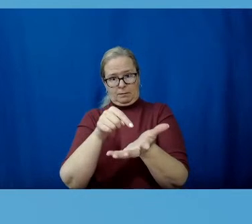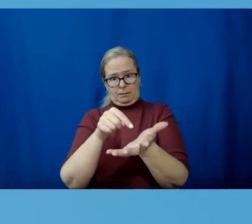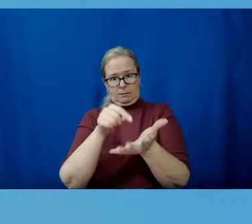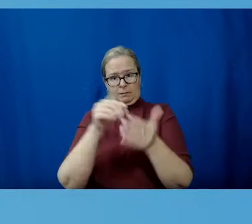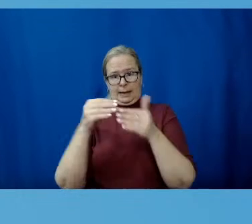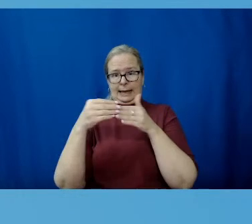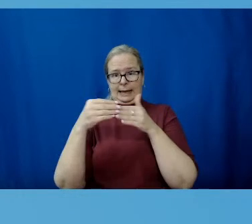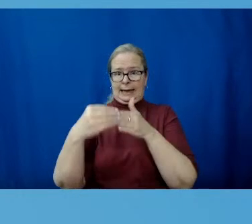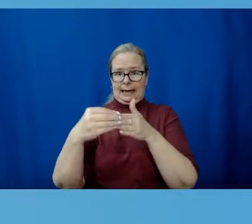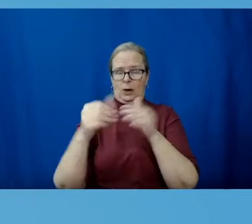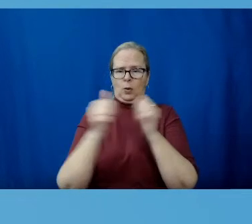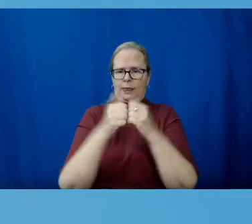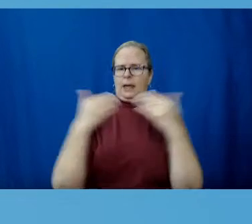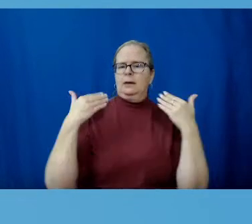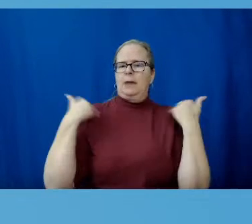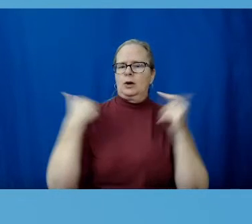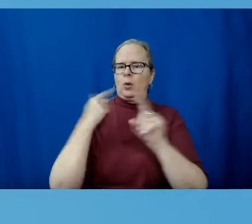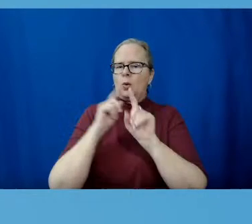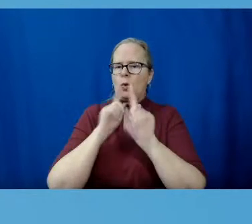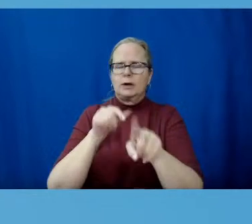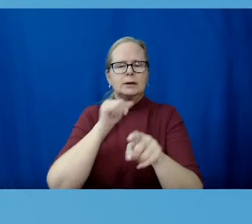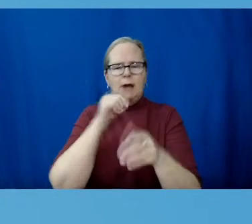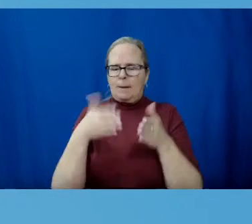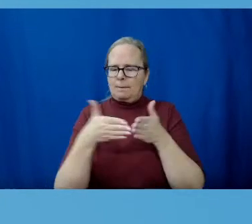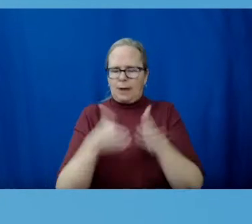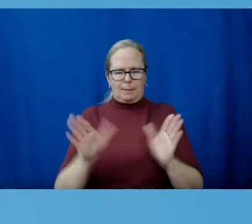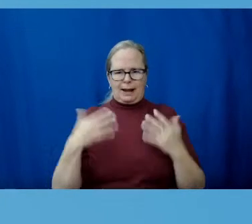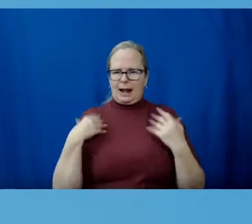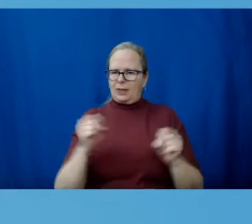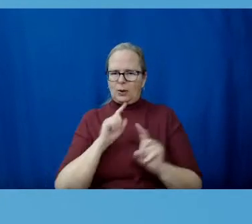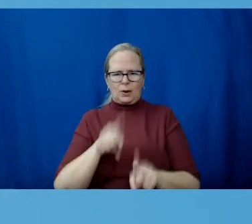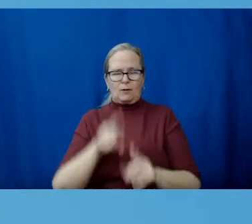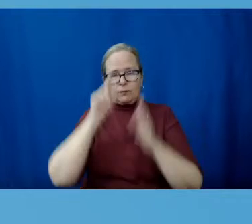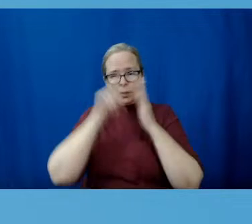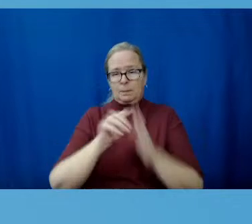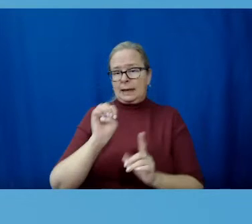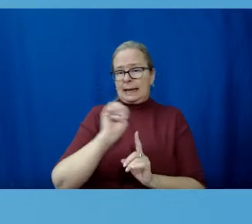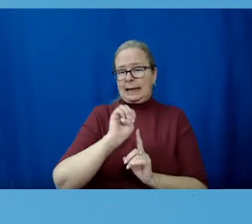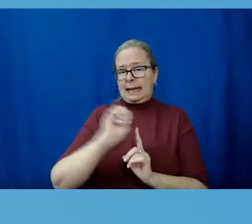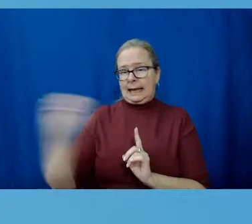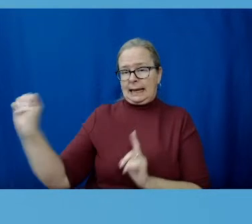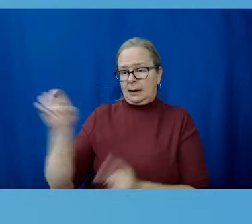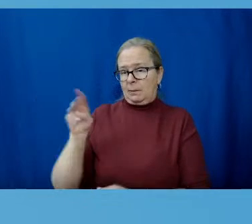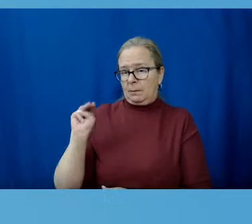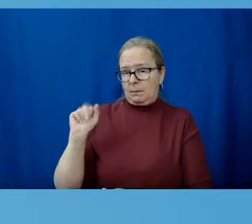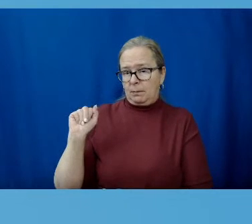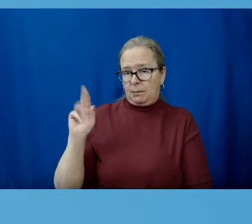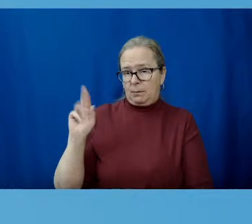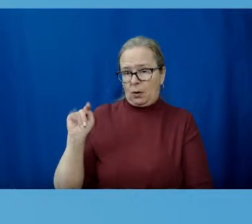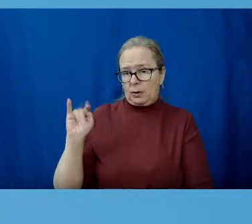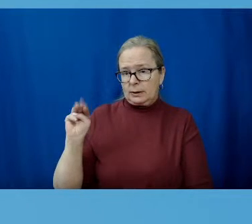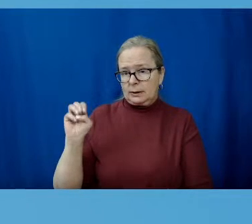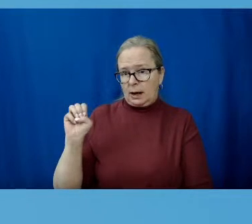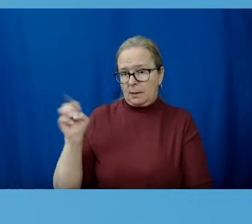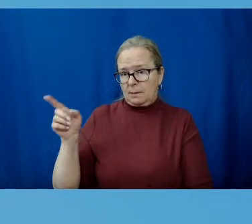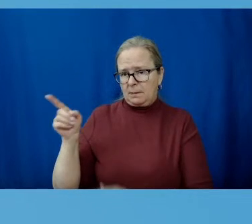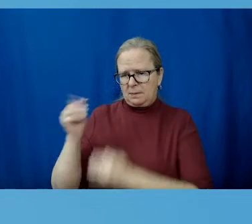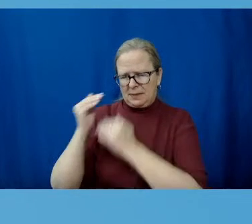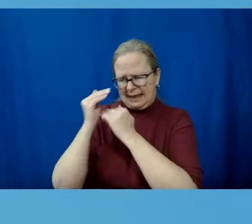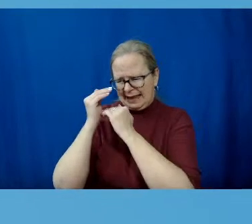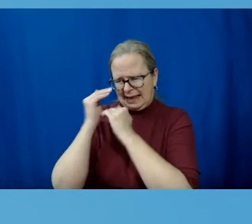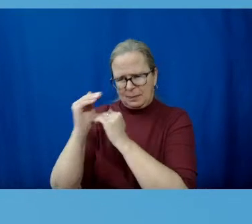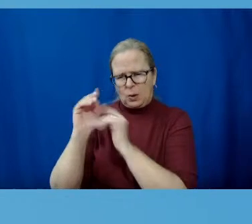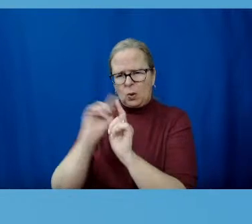do that. Some of the maritime provinces, you see very limited orders from a medical officer of health, and you see the legal response being